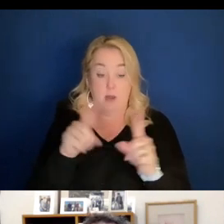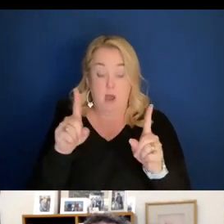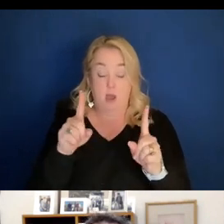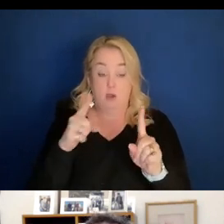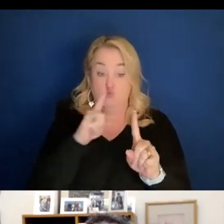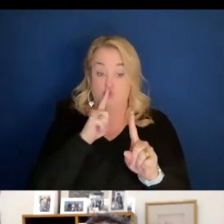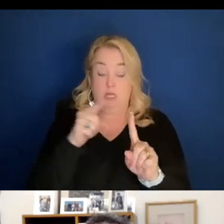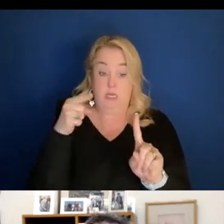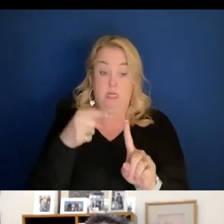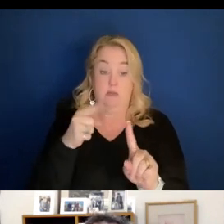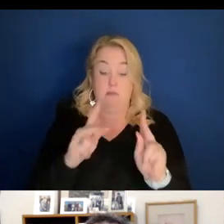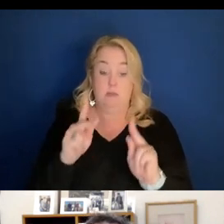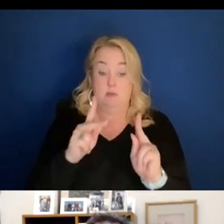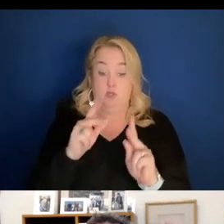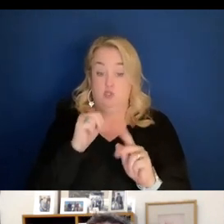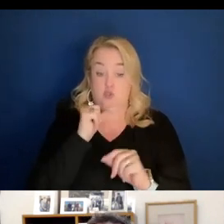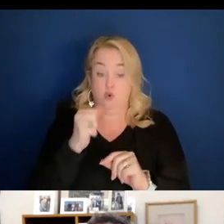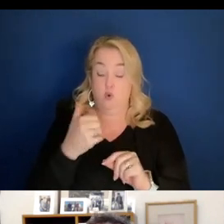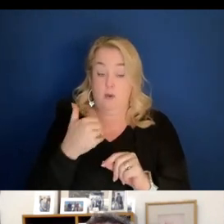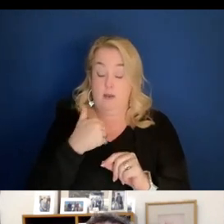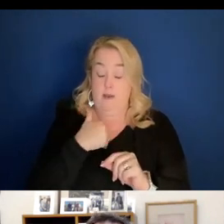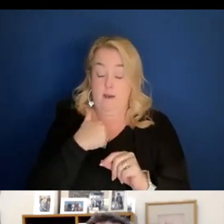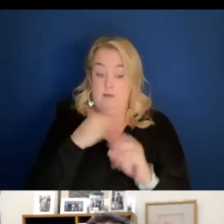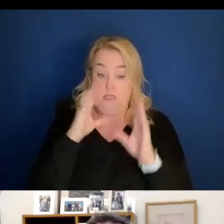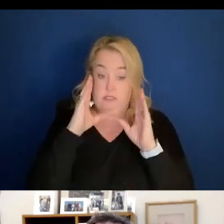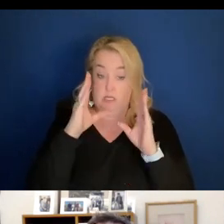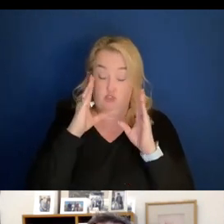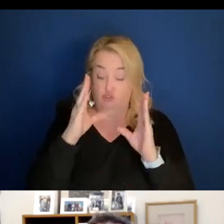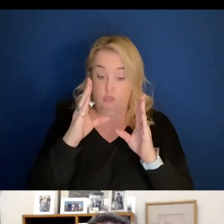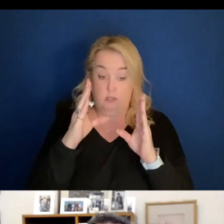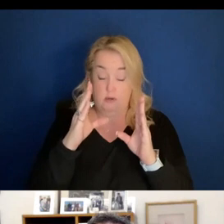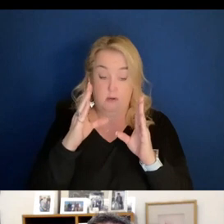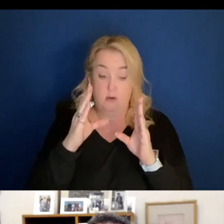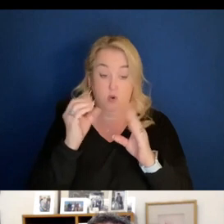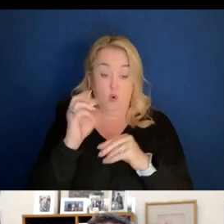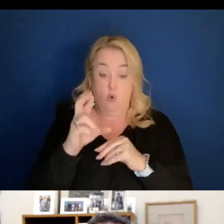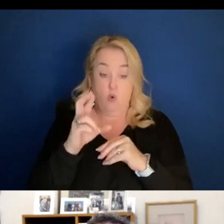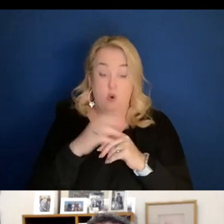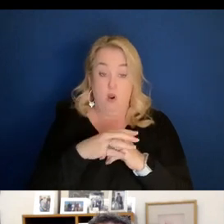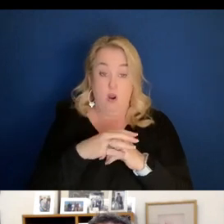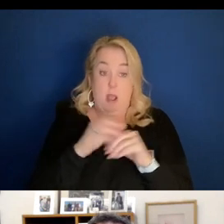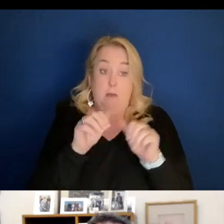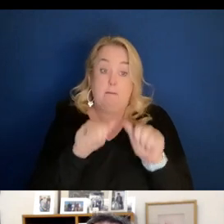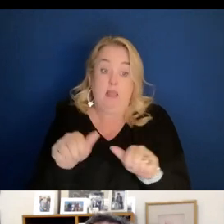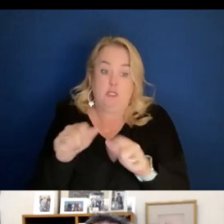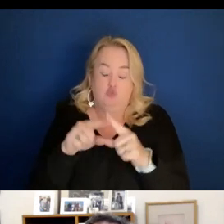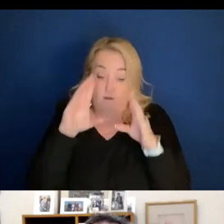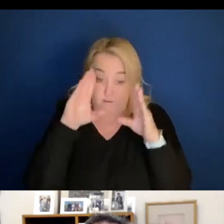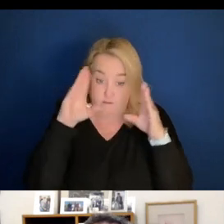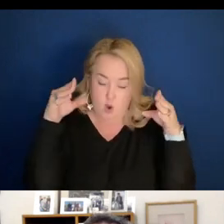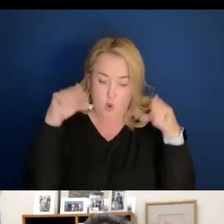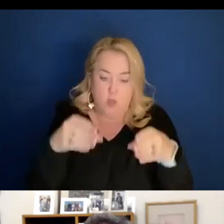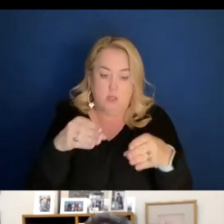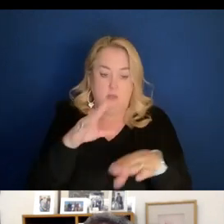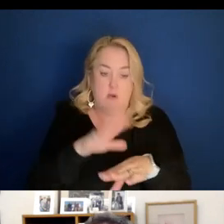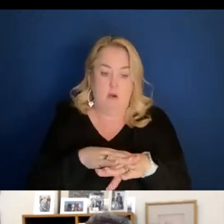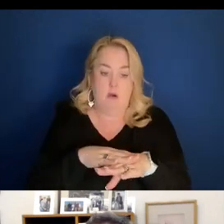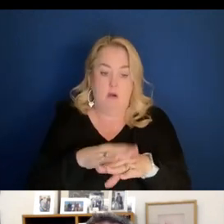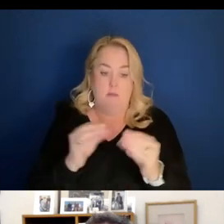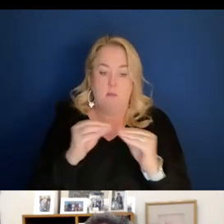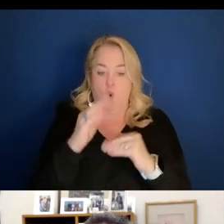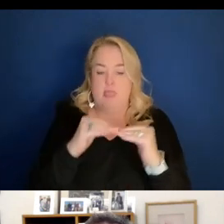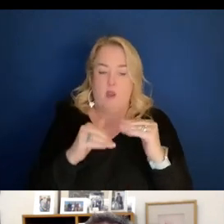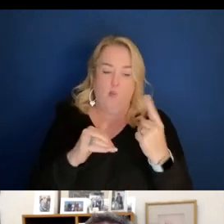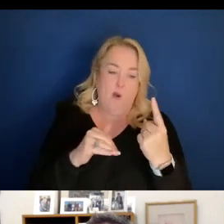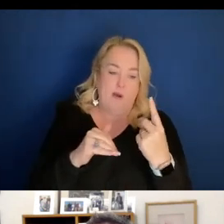part, folks don't have the attention span or the ability to focus on something more than one or